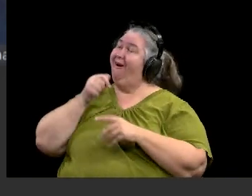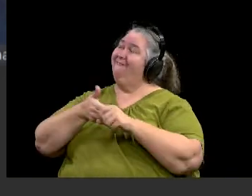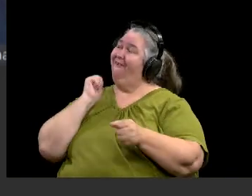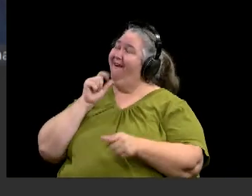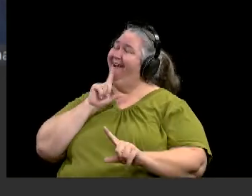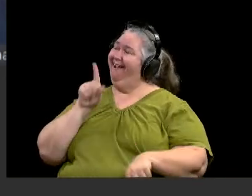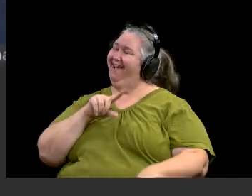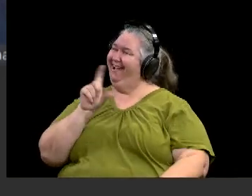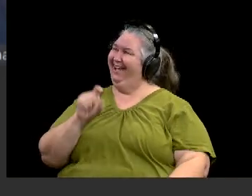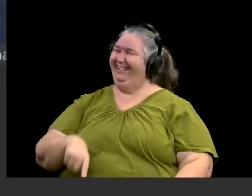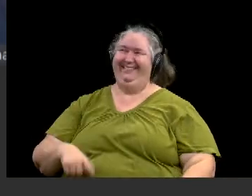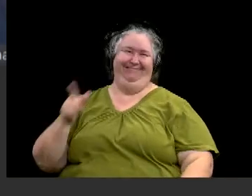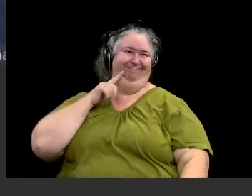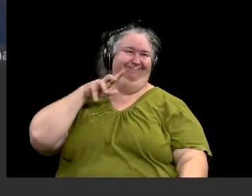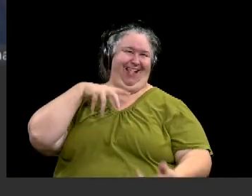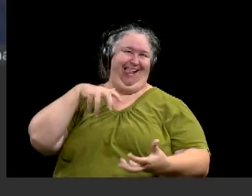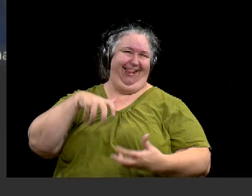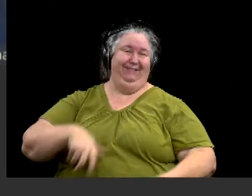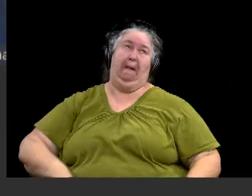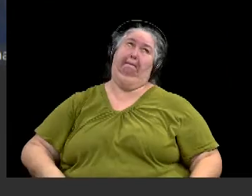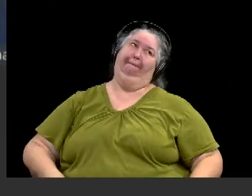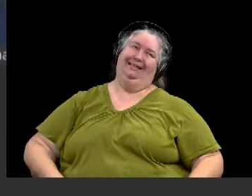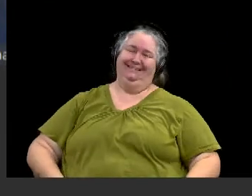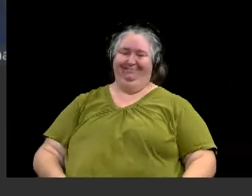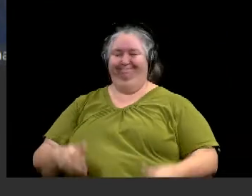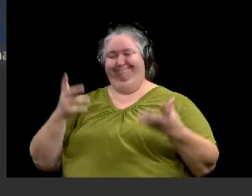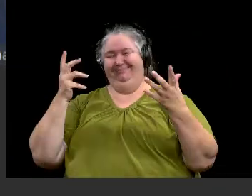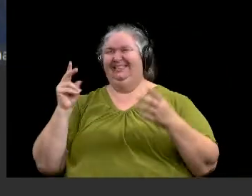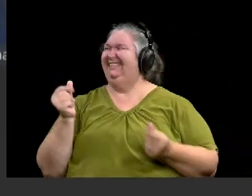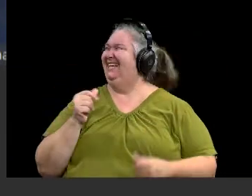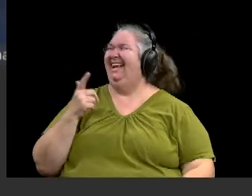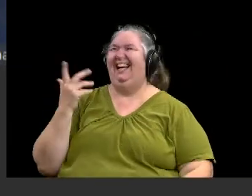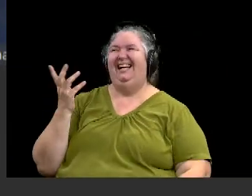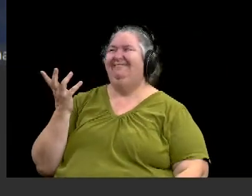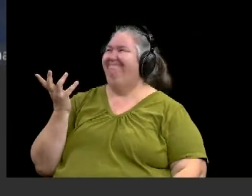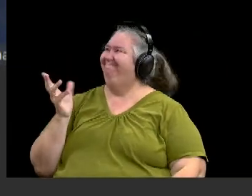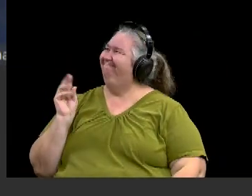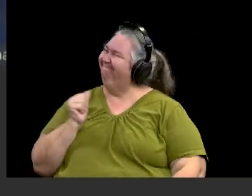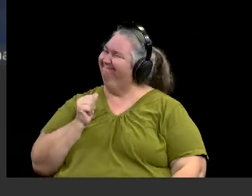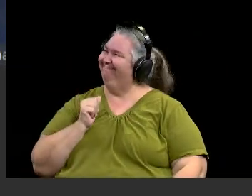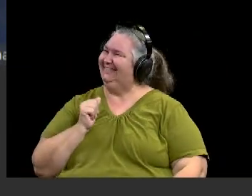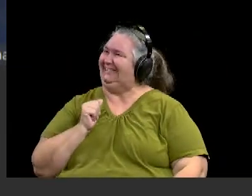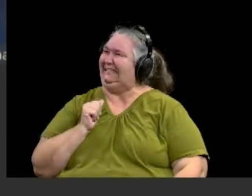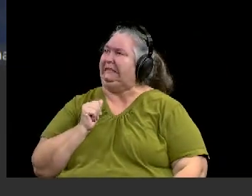Now. Still fuzzy. Dr. Griggs, you want to field this one? Sorry, Dr. Eliason.